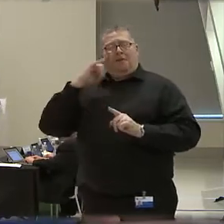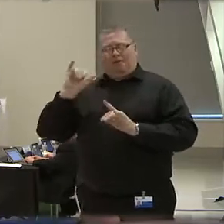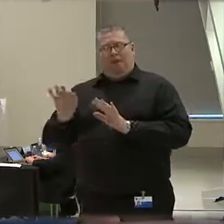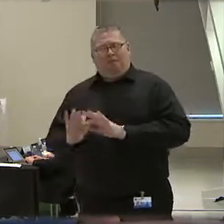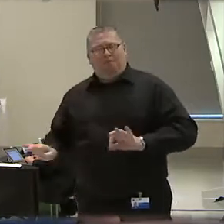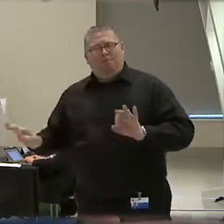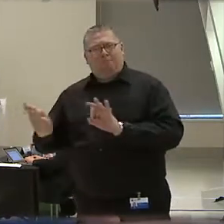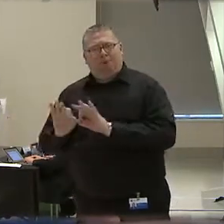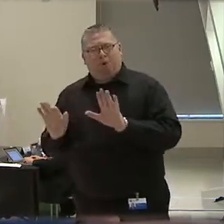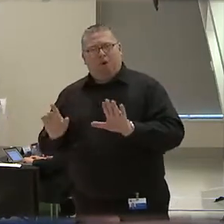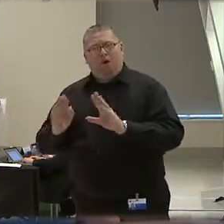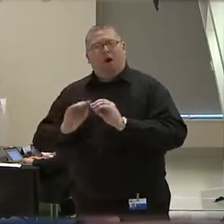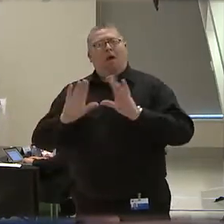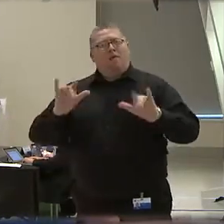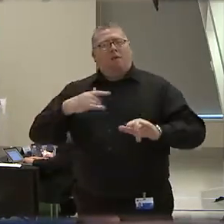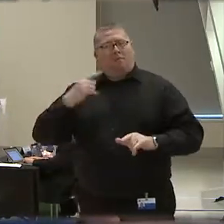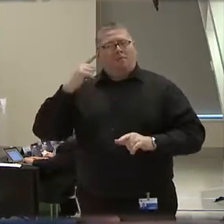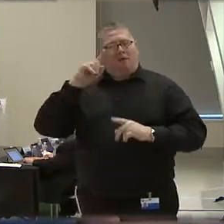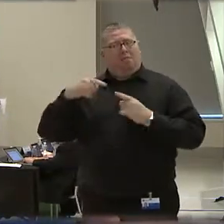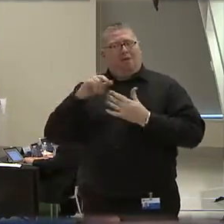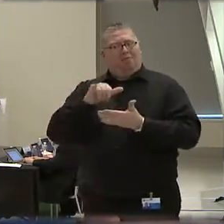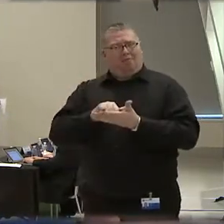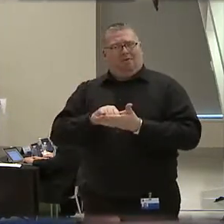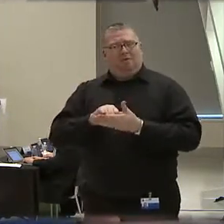mean, all of us have got to look at this.